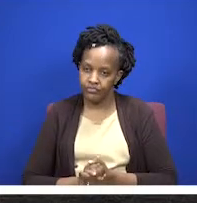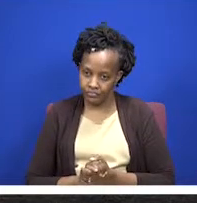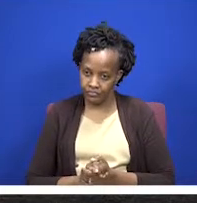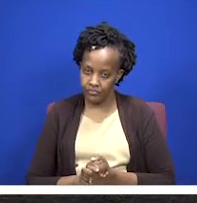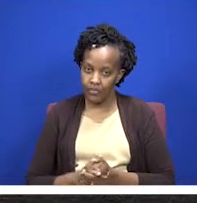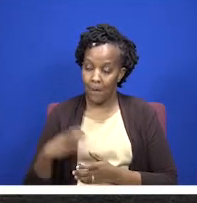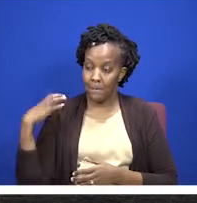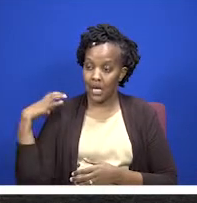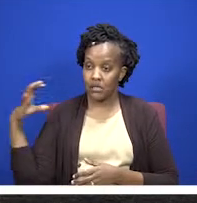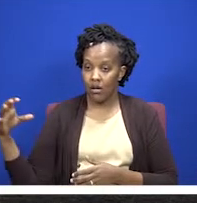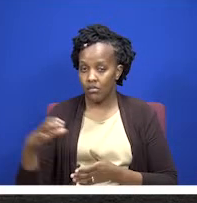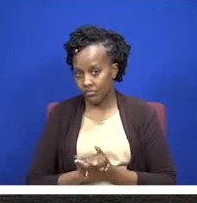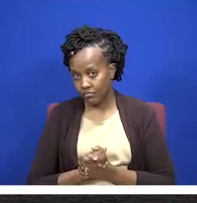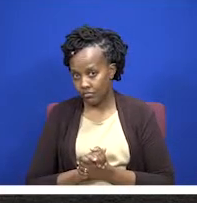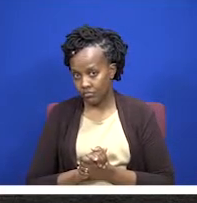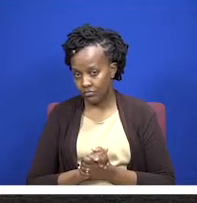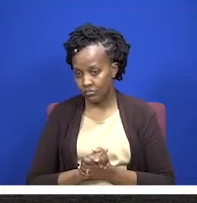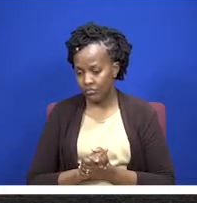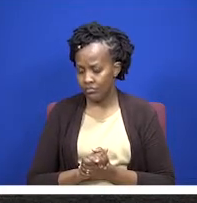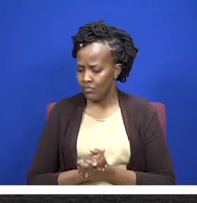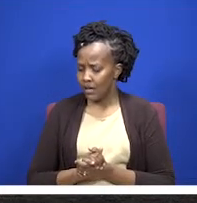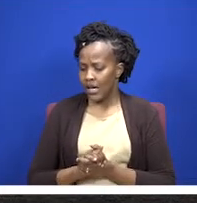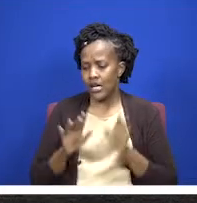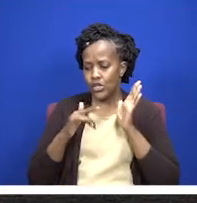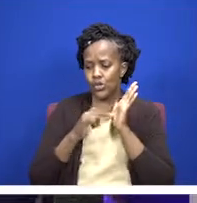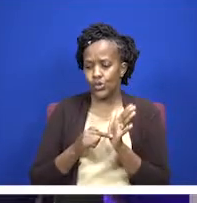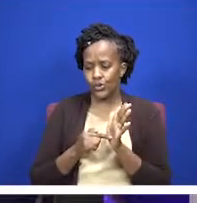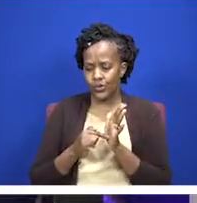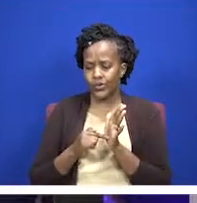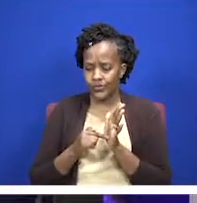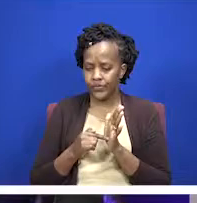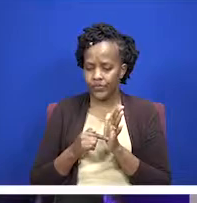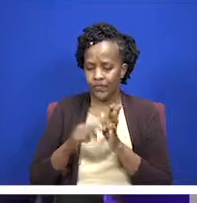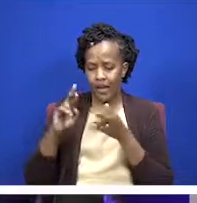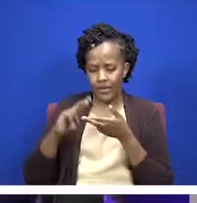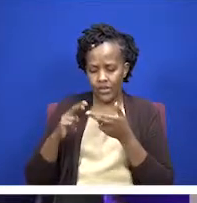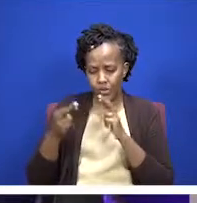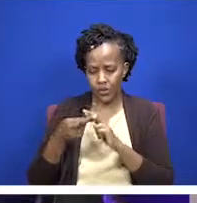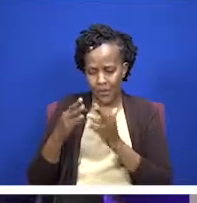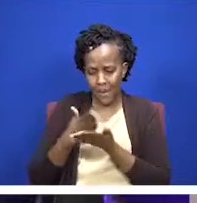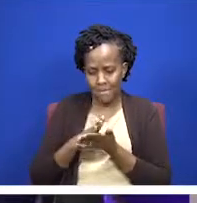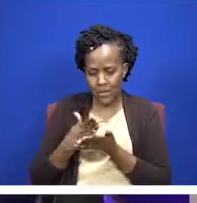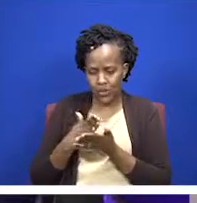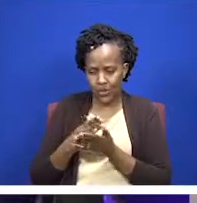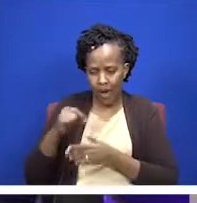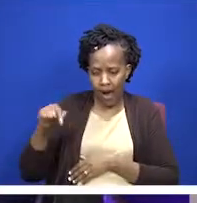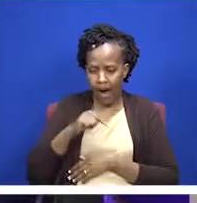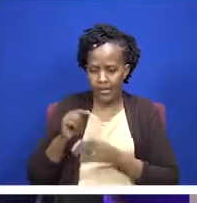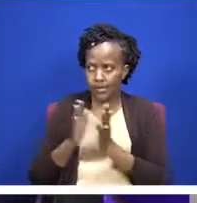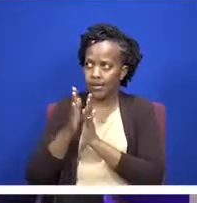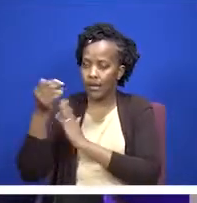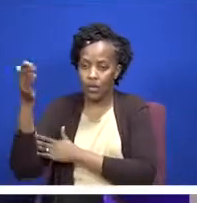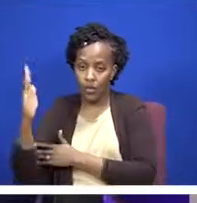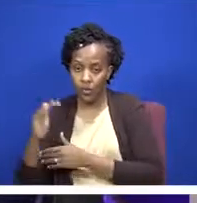more than Lord and Master. It depicts a relationship between us and Him.